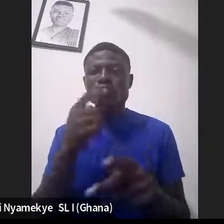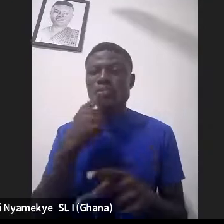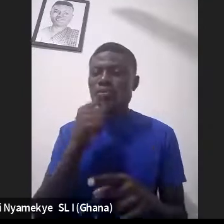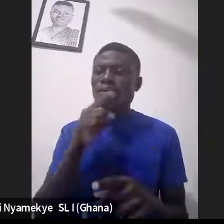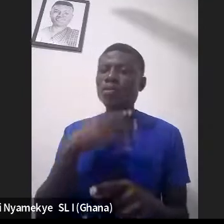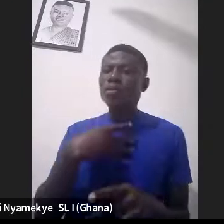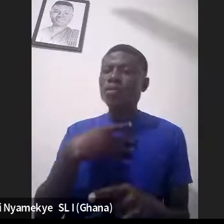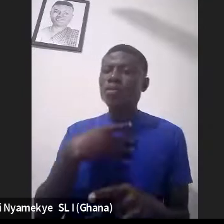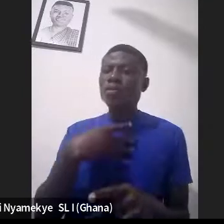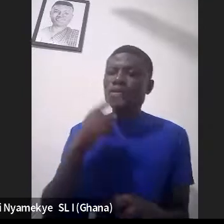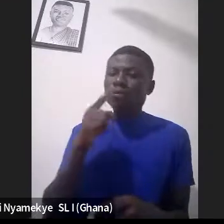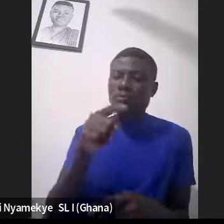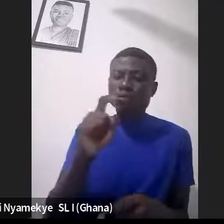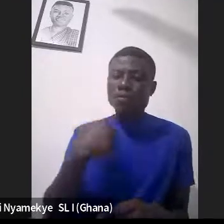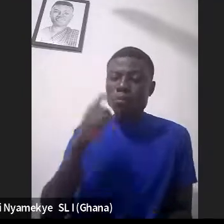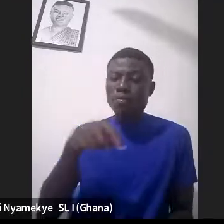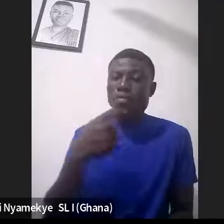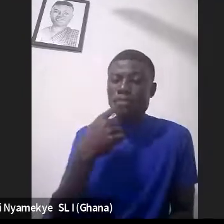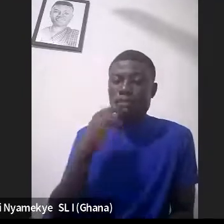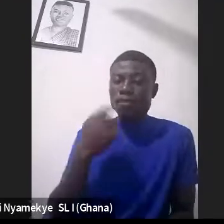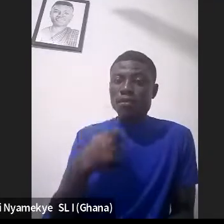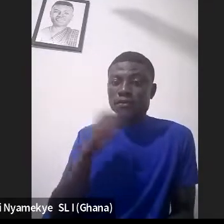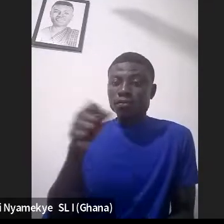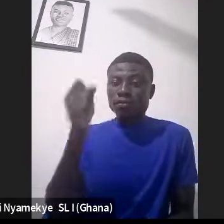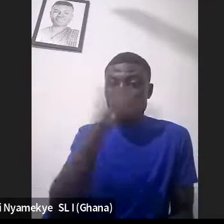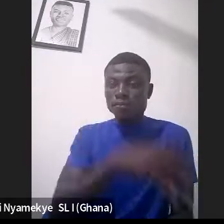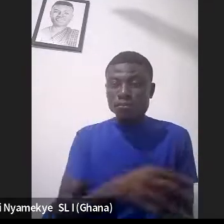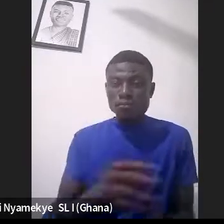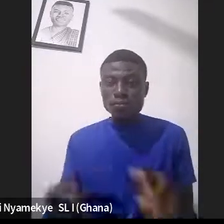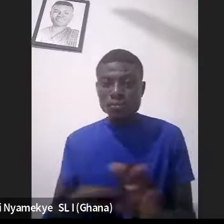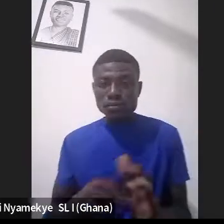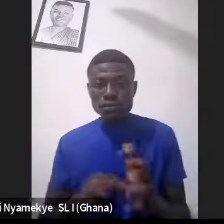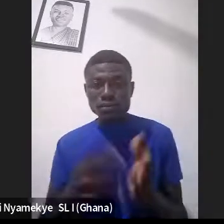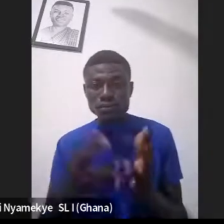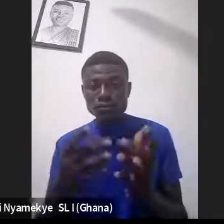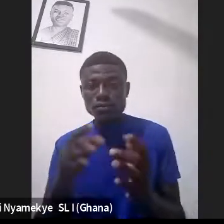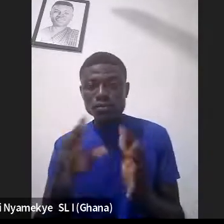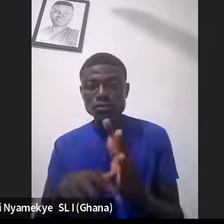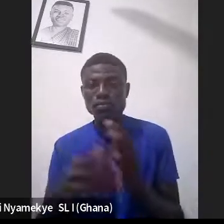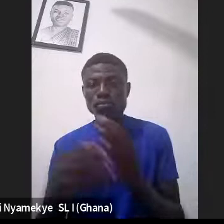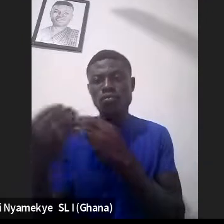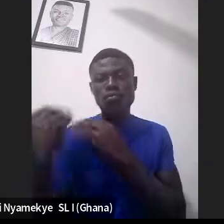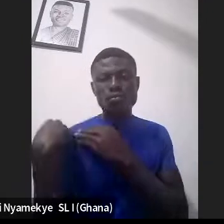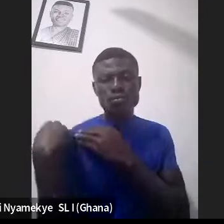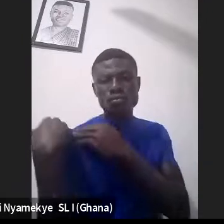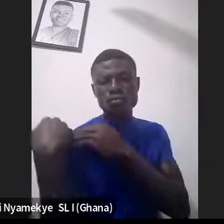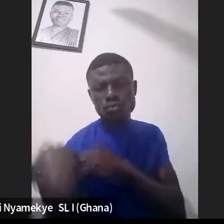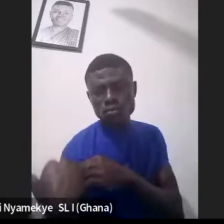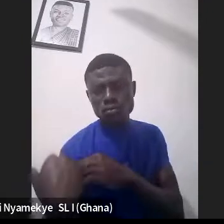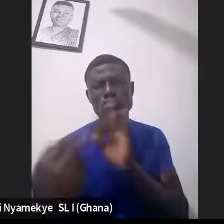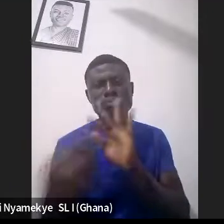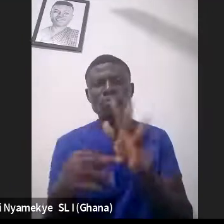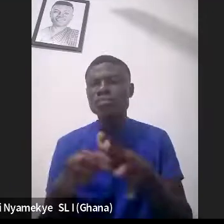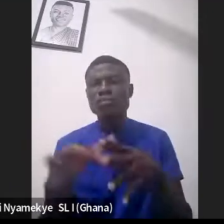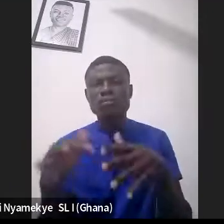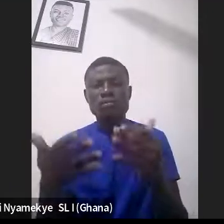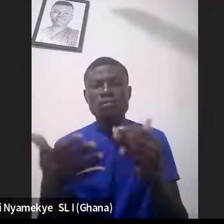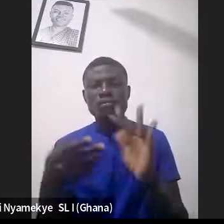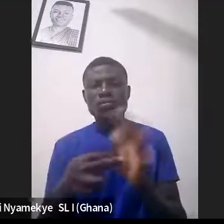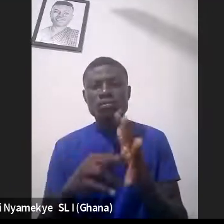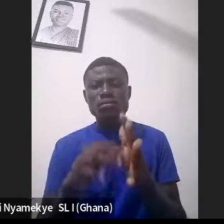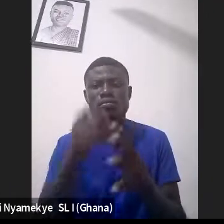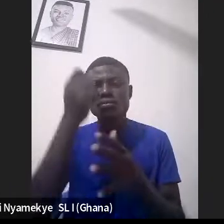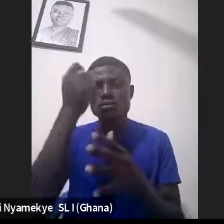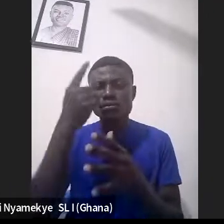to say, when we told him, it was like a weight was lifted off his shoulders. It was like he finally understood